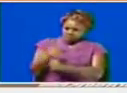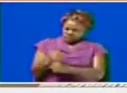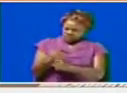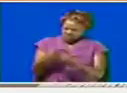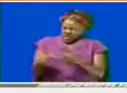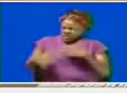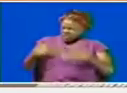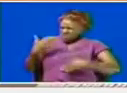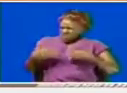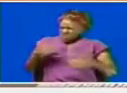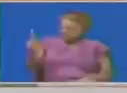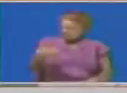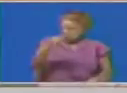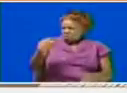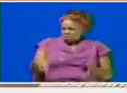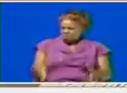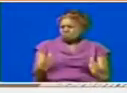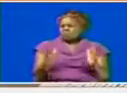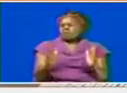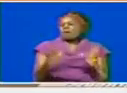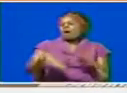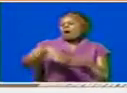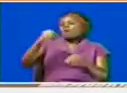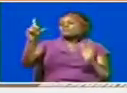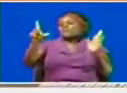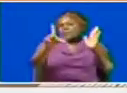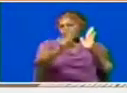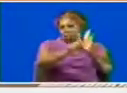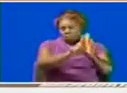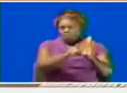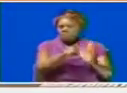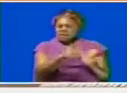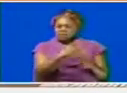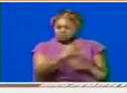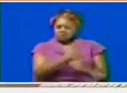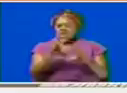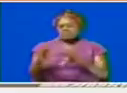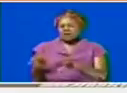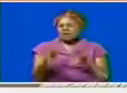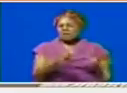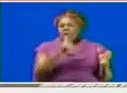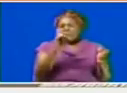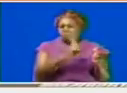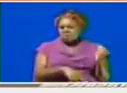behaving illegitimately or illegally or outside the law, that institution begins to suffer